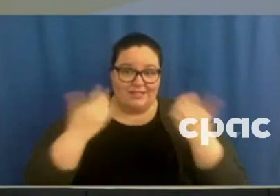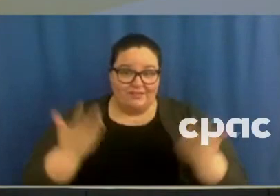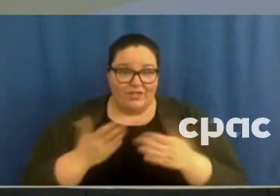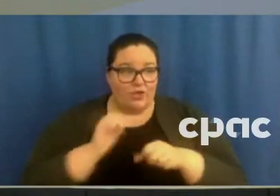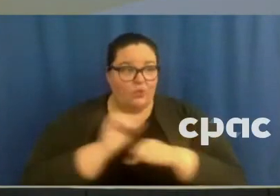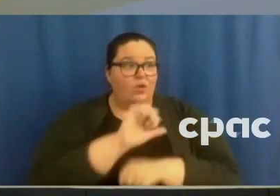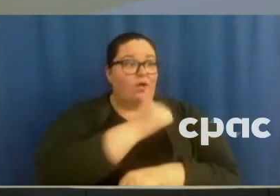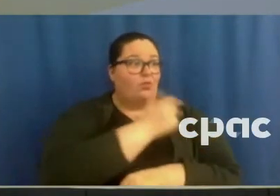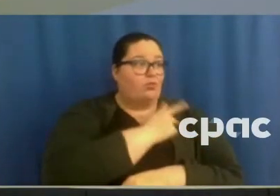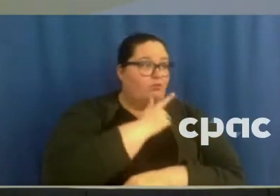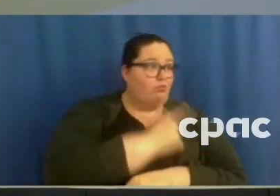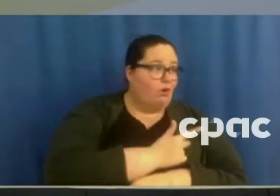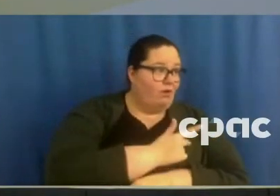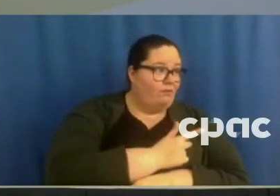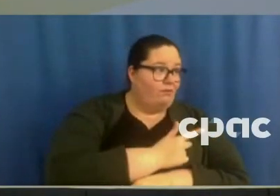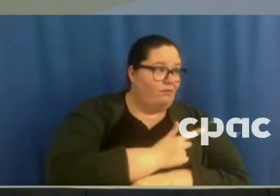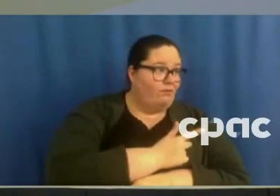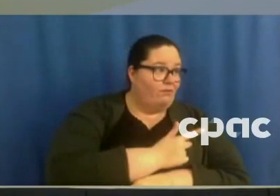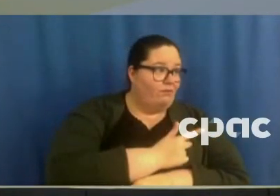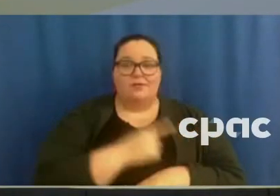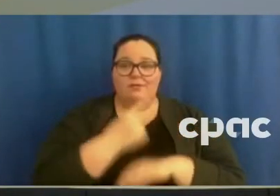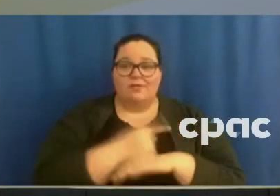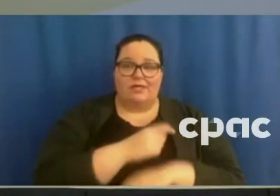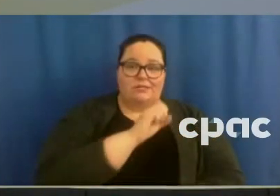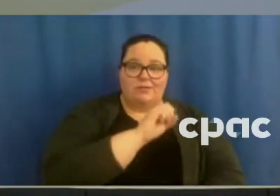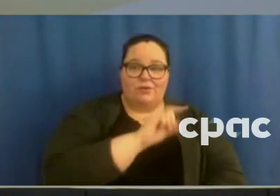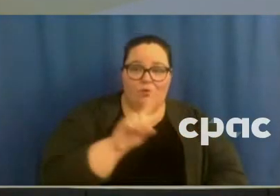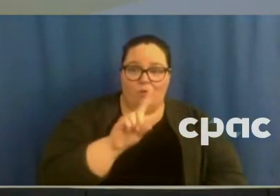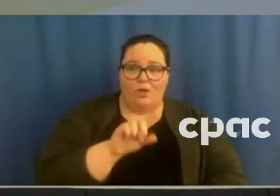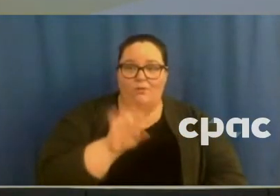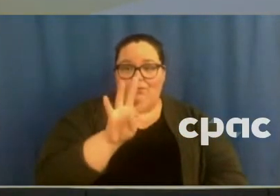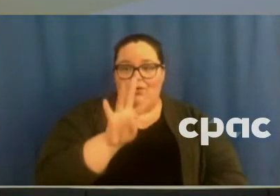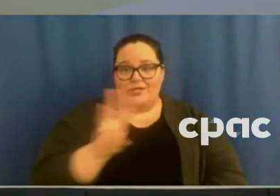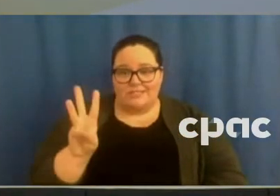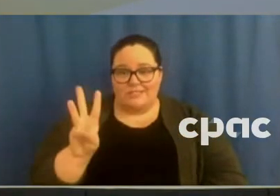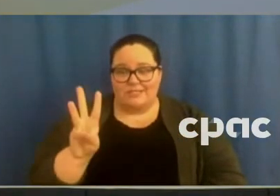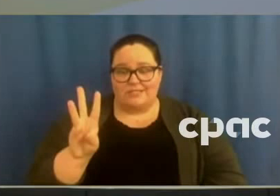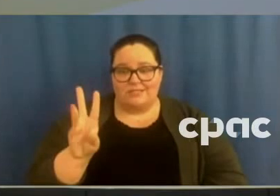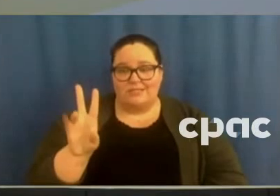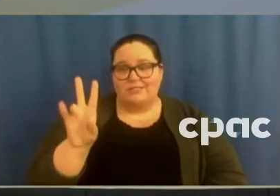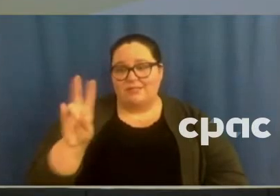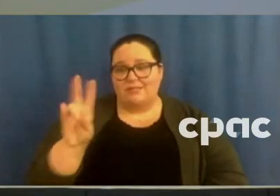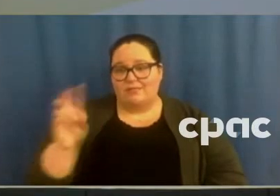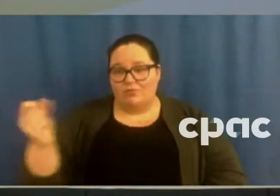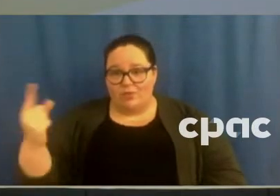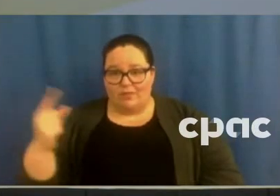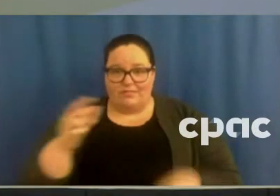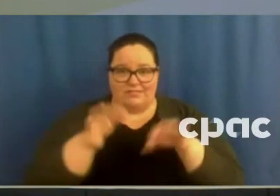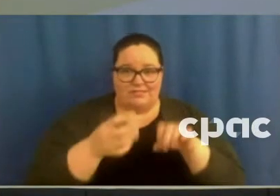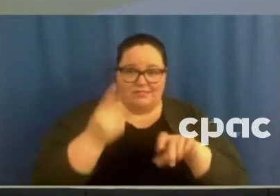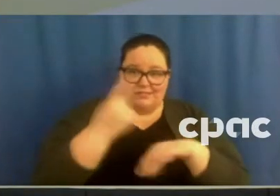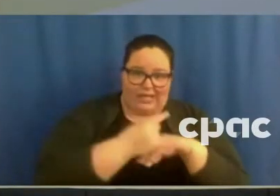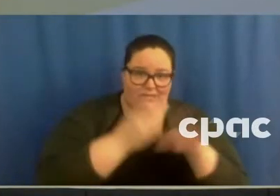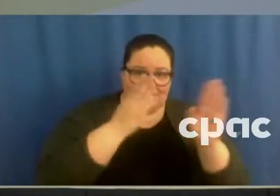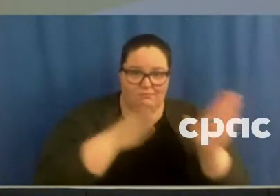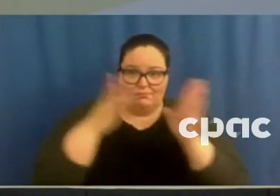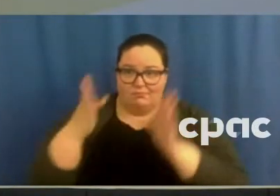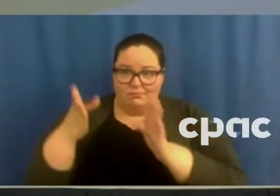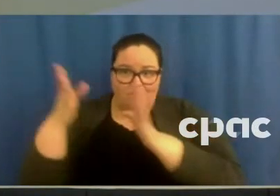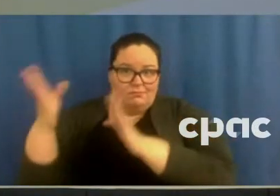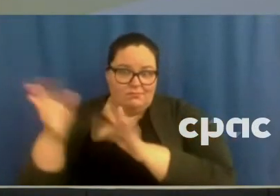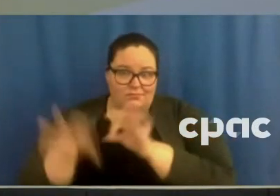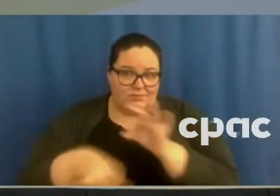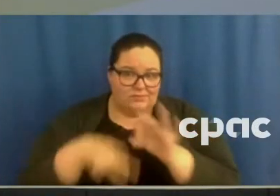at day 0 to 1, 4 to 6, 9 to 11, so we test frequently. We're also trying to make sure that anyone